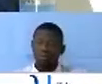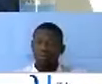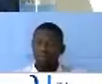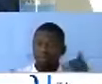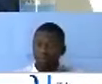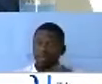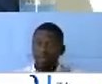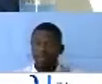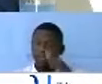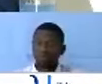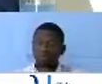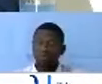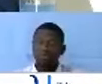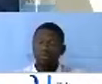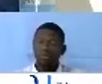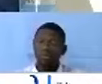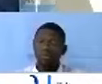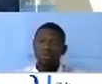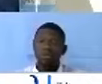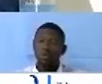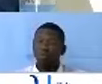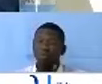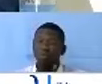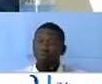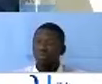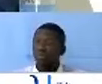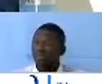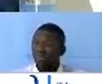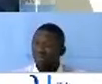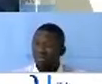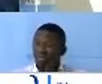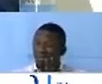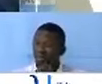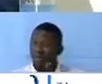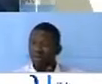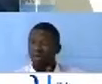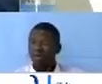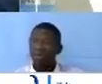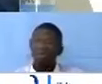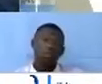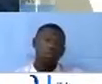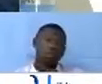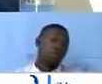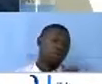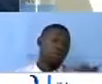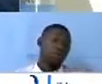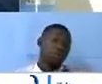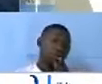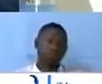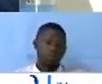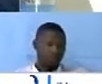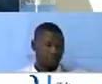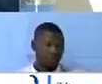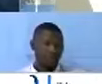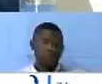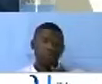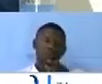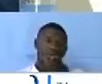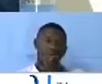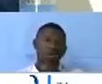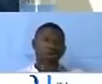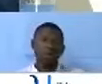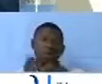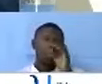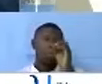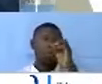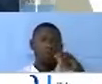Almost along similar lines with the others. Non, mu ro na ak ñeneen ni. You deny that. Bo wu tamé di nga ko.